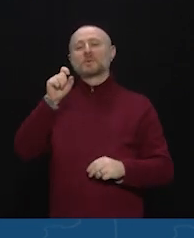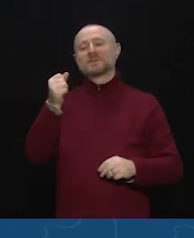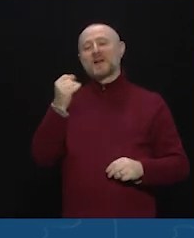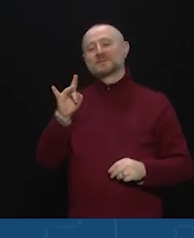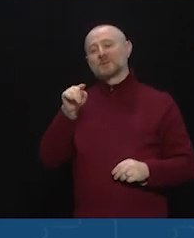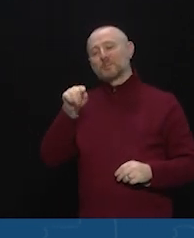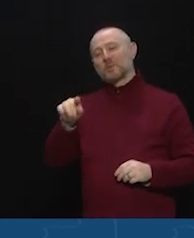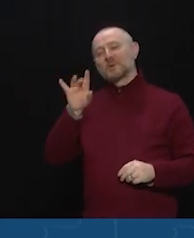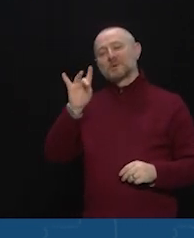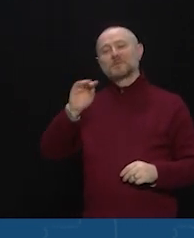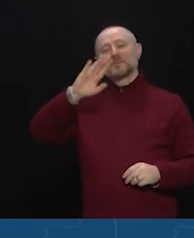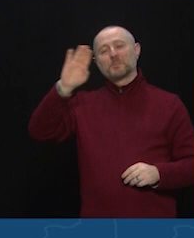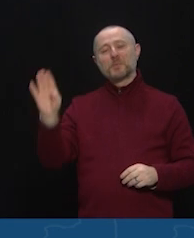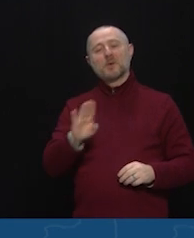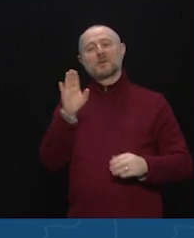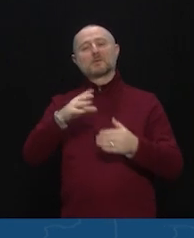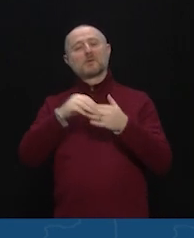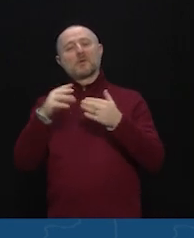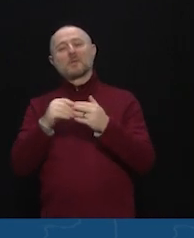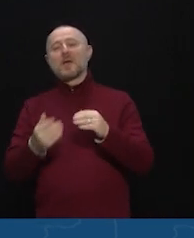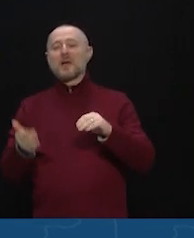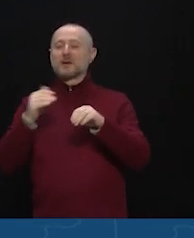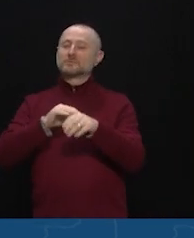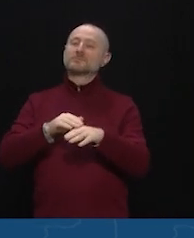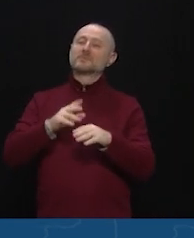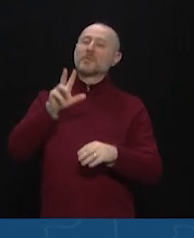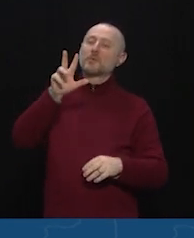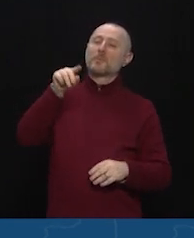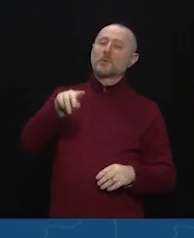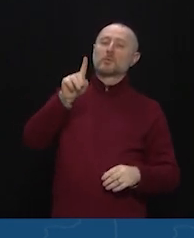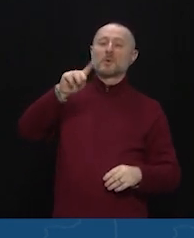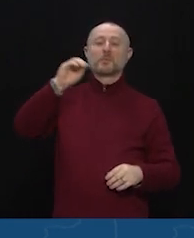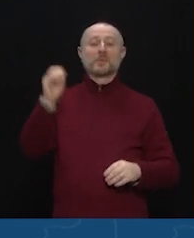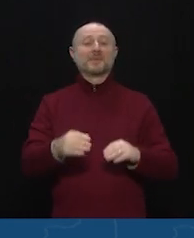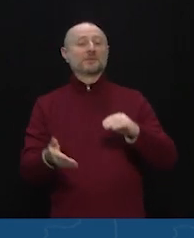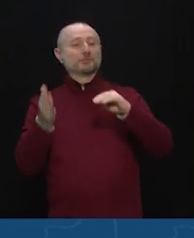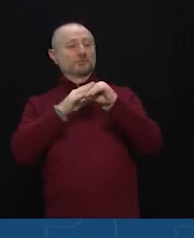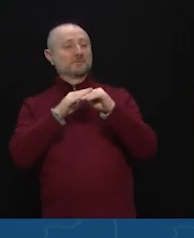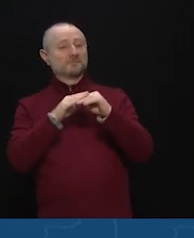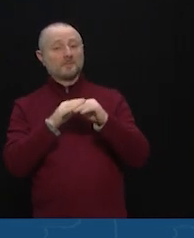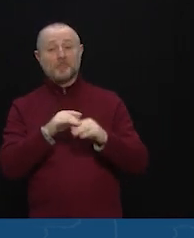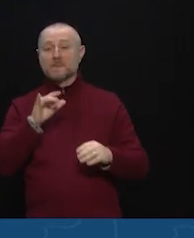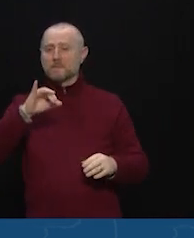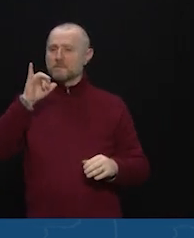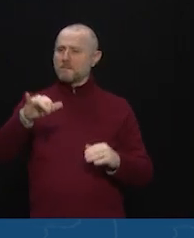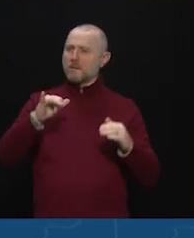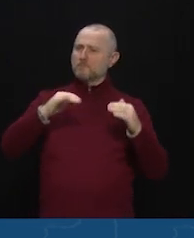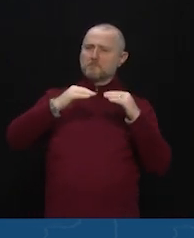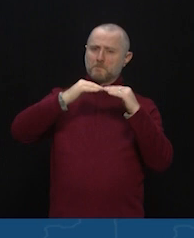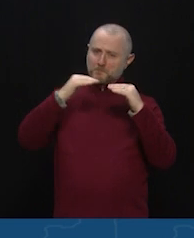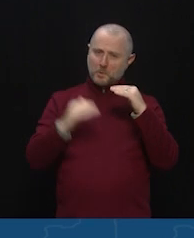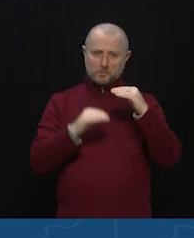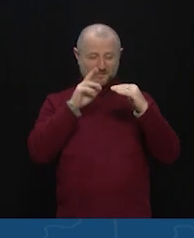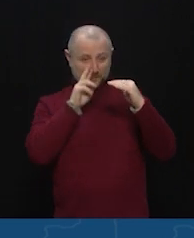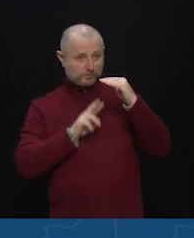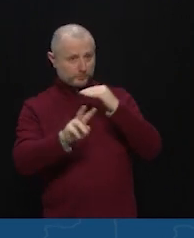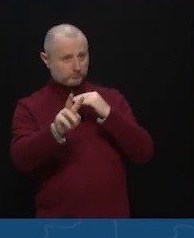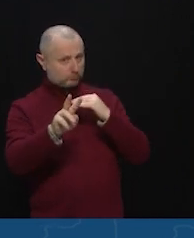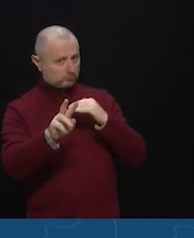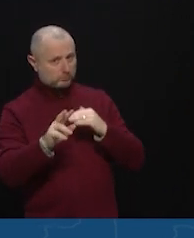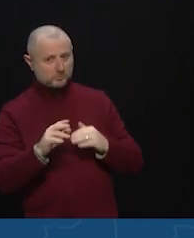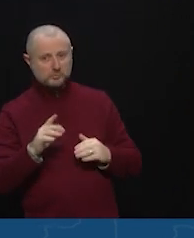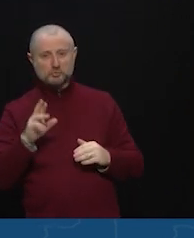$118.8 billion. And again, that's a 3.1% increase, which is below the projected rate of inflation